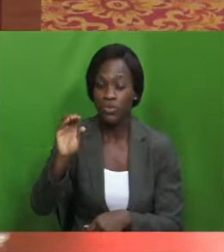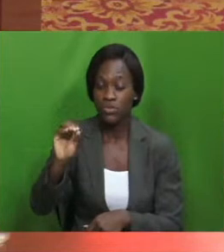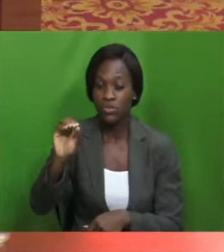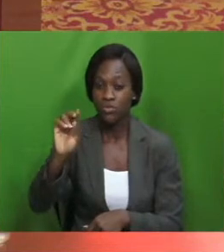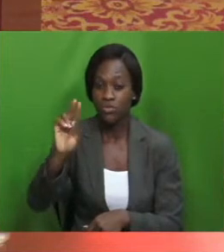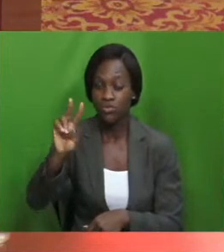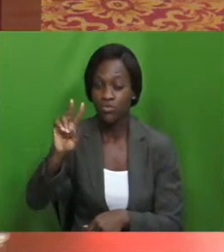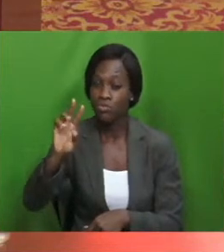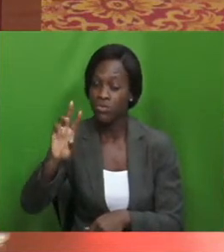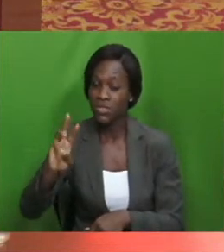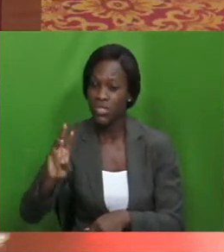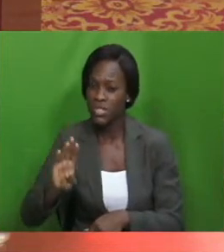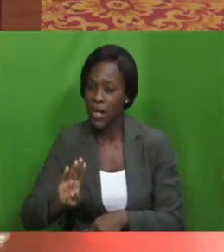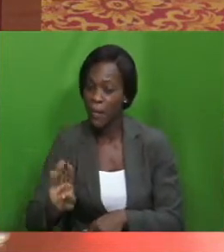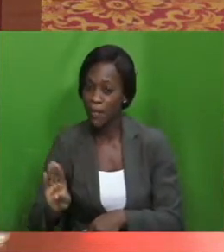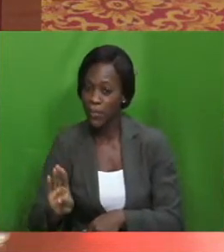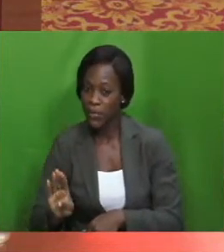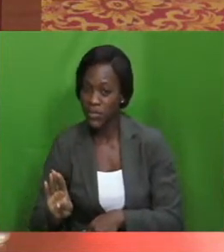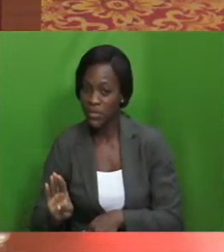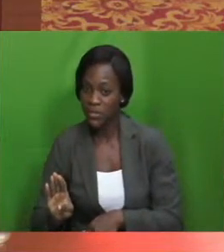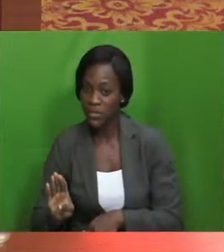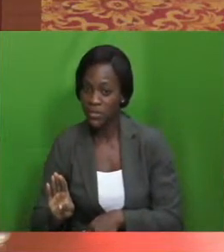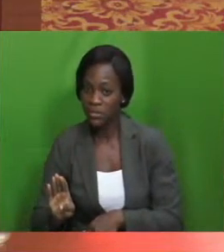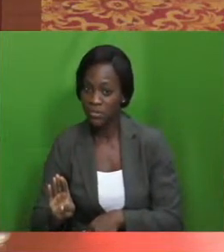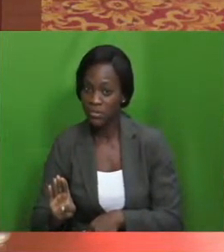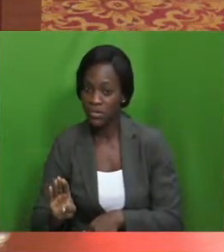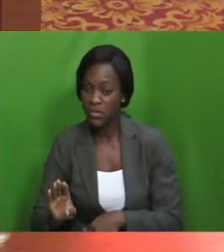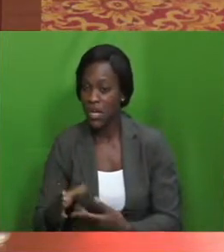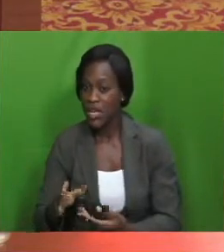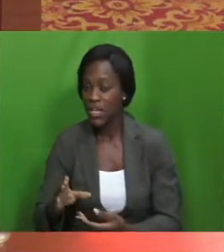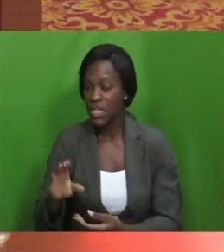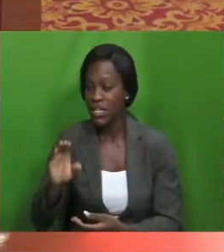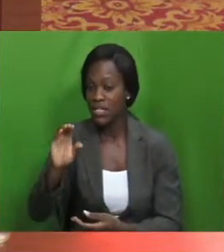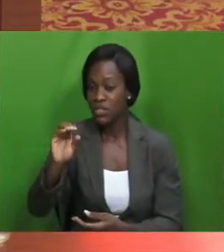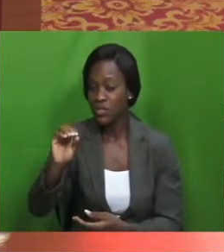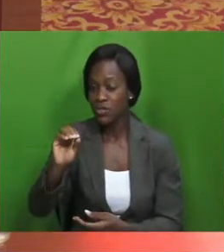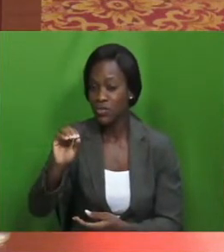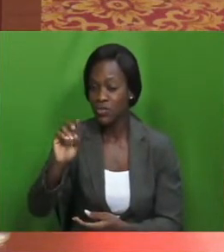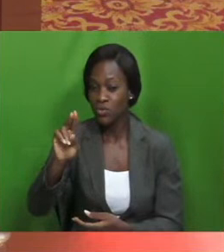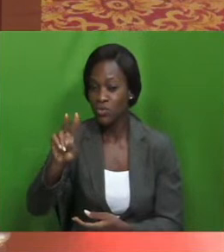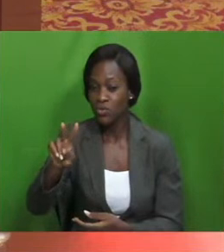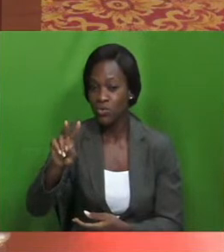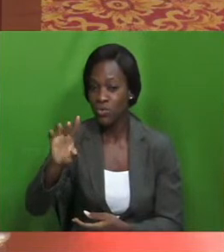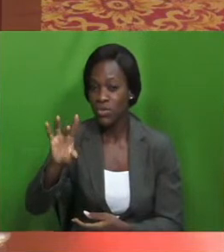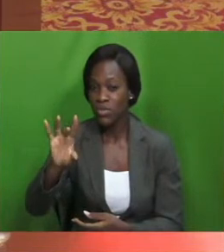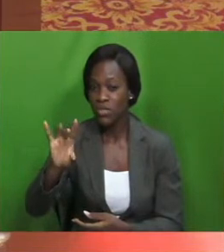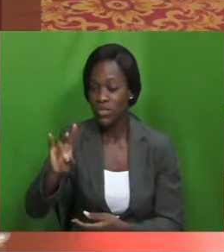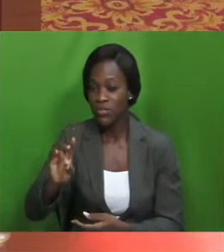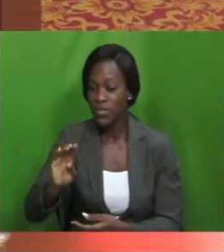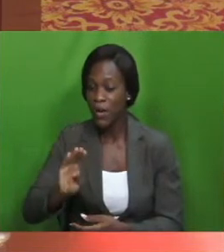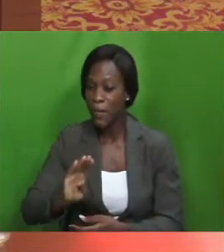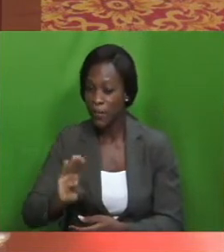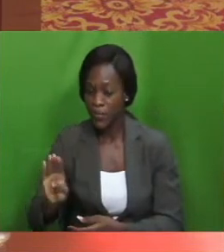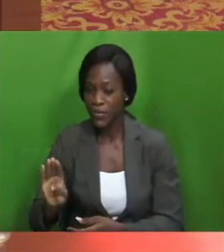11.026 billion, in fact 0.27 billion from the 2020 December position